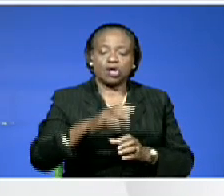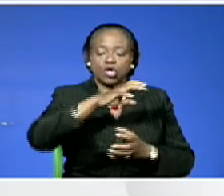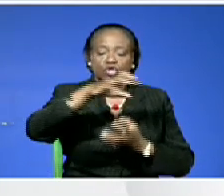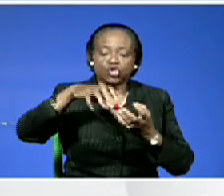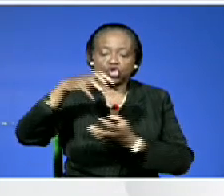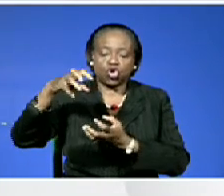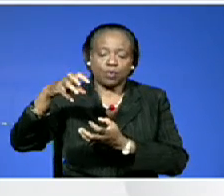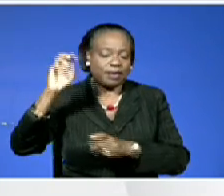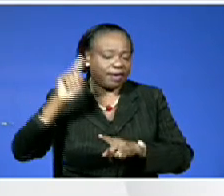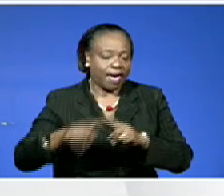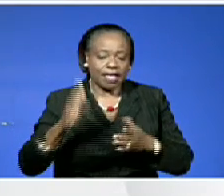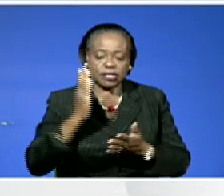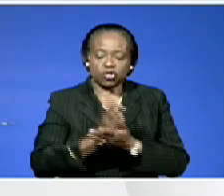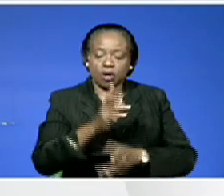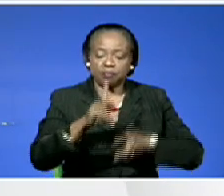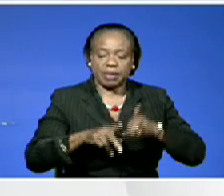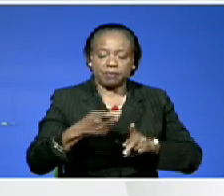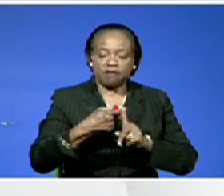from getting sick.